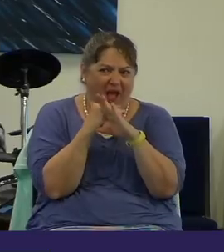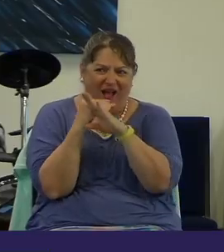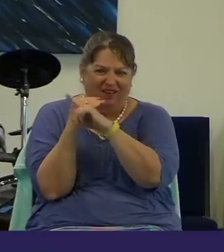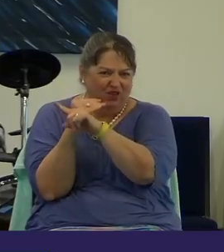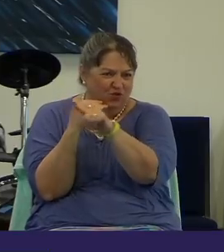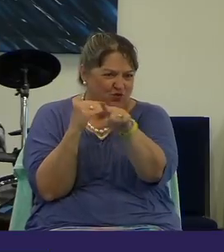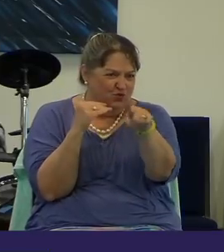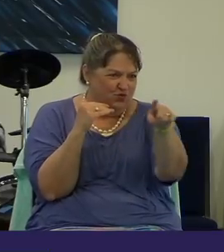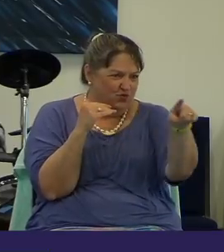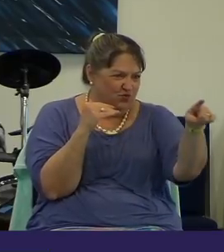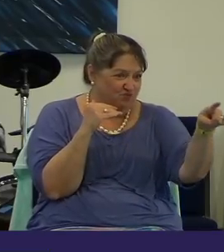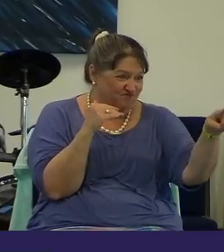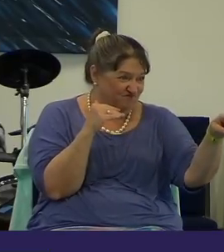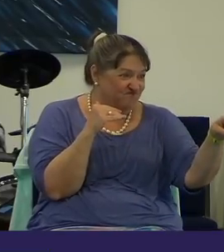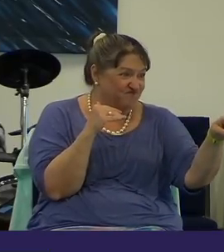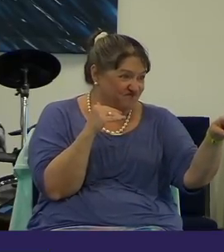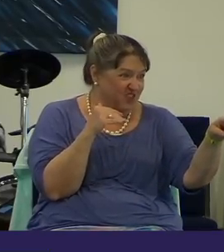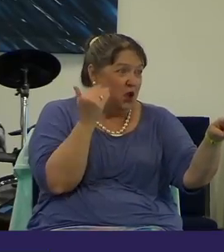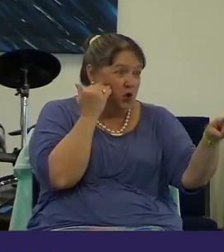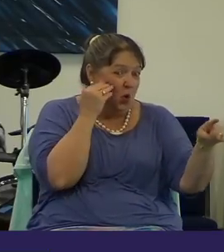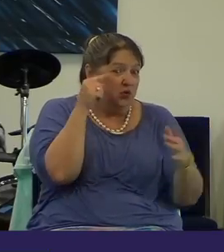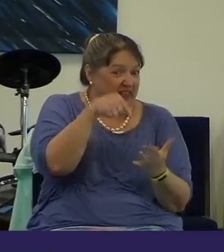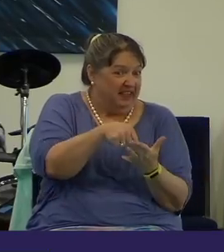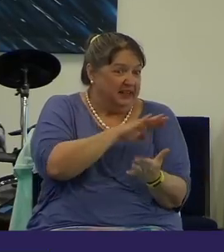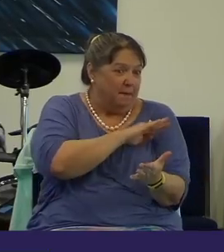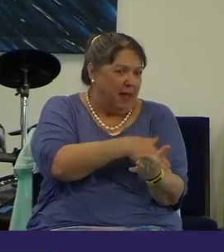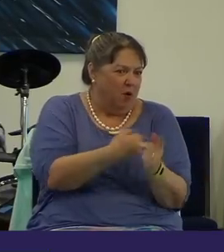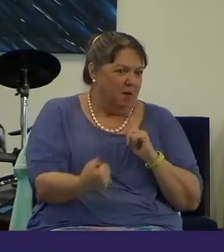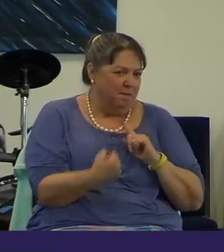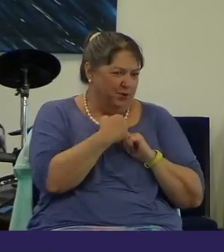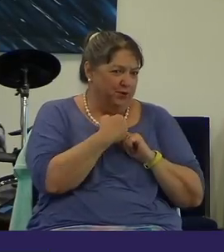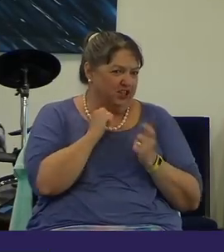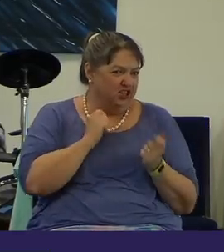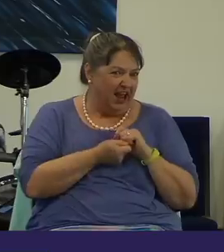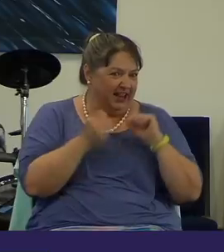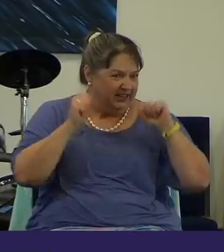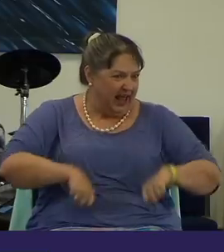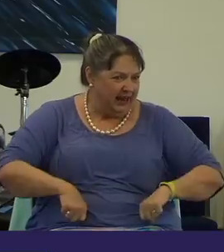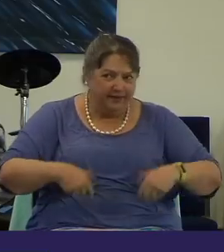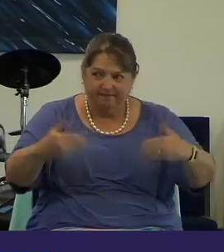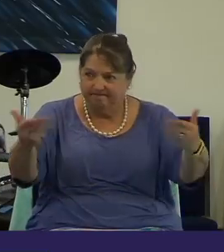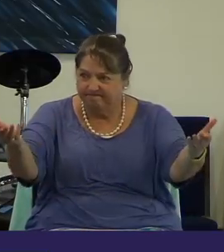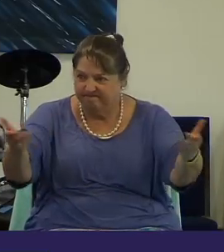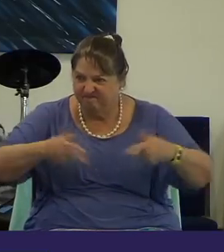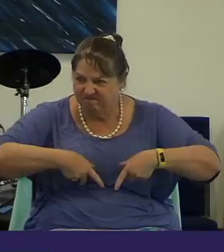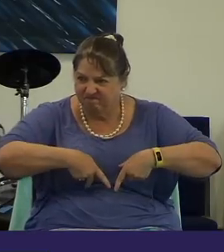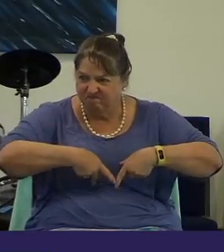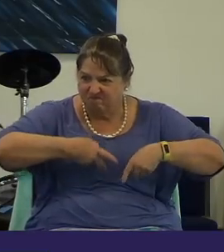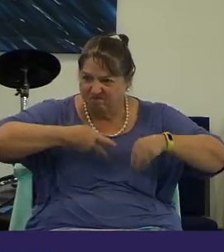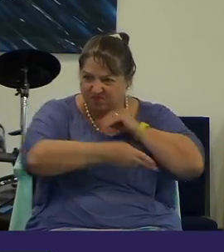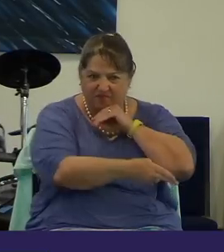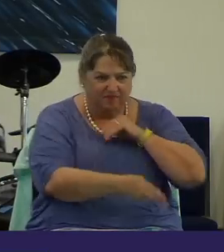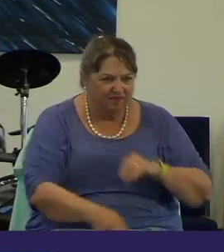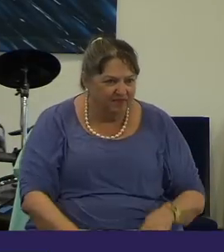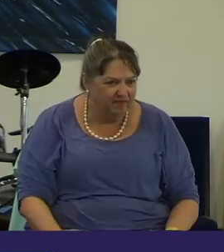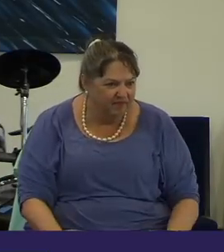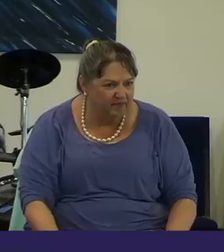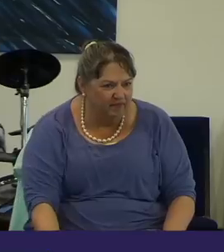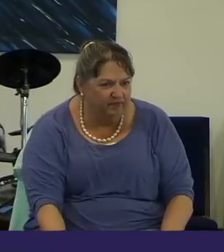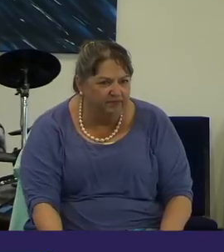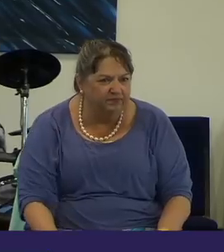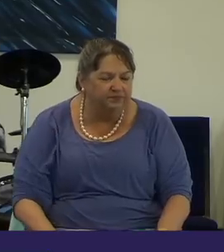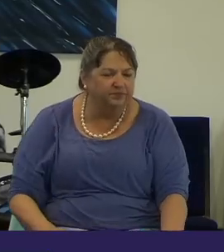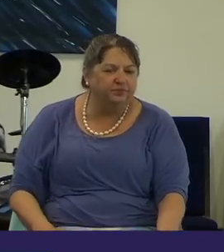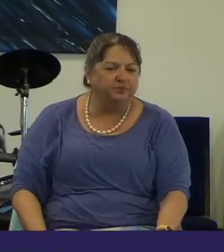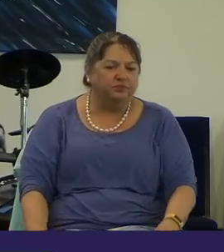the Word of God because this exposes him and exhorts him. And so I call